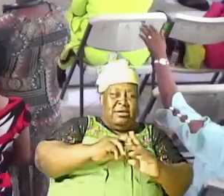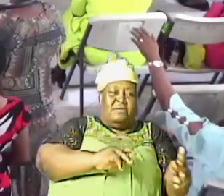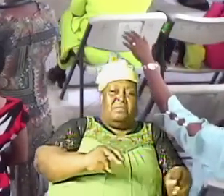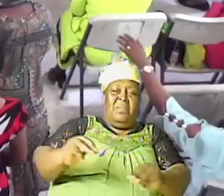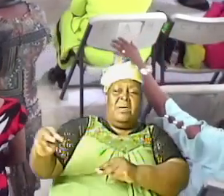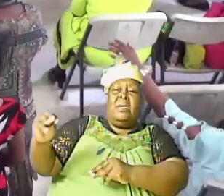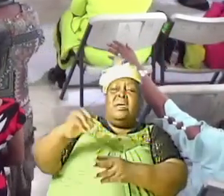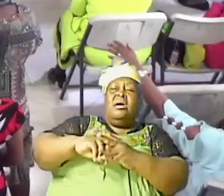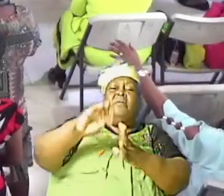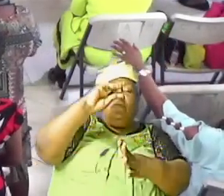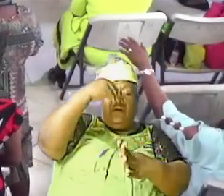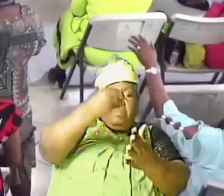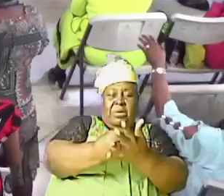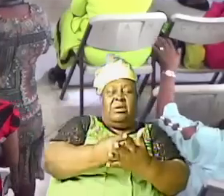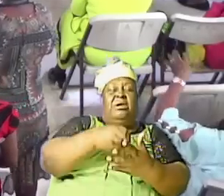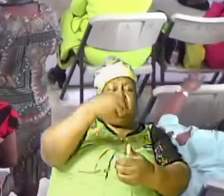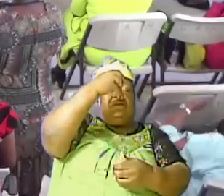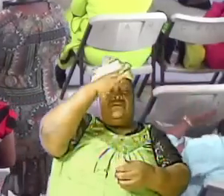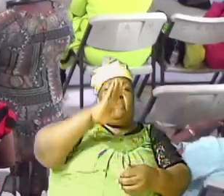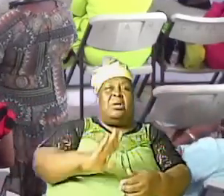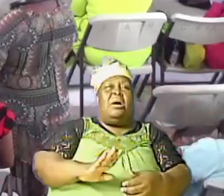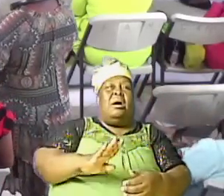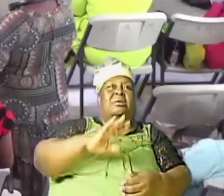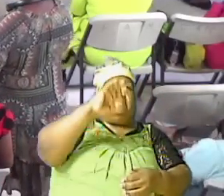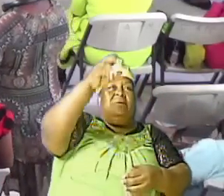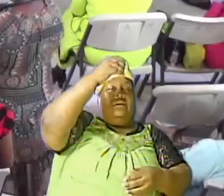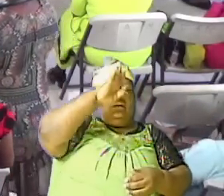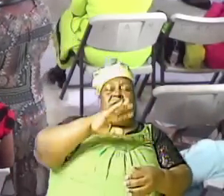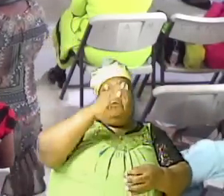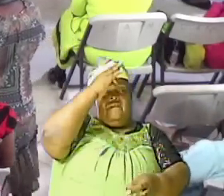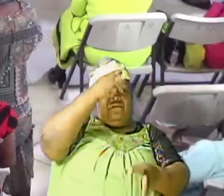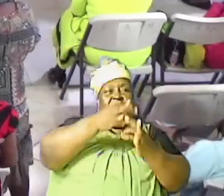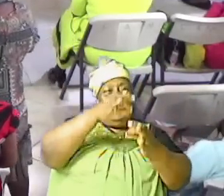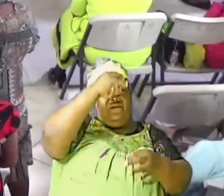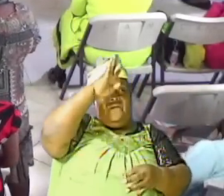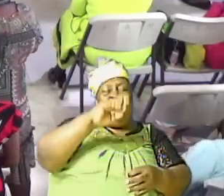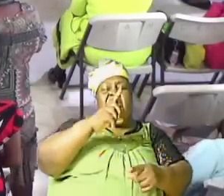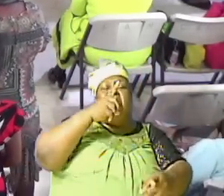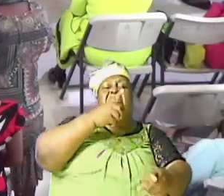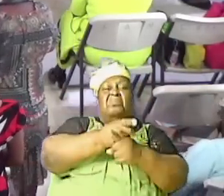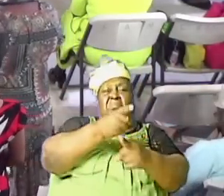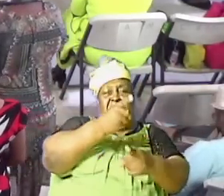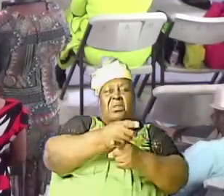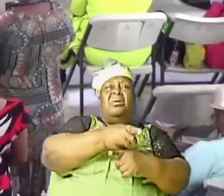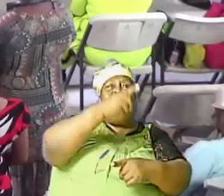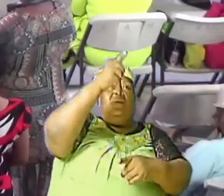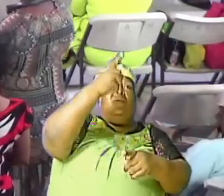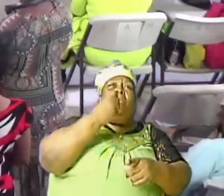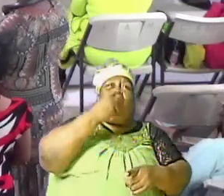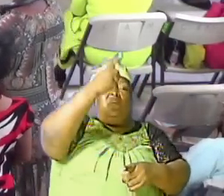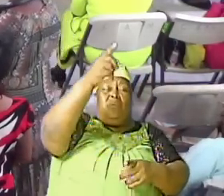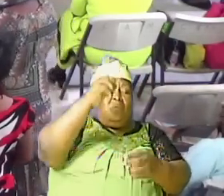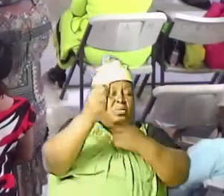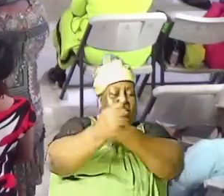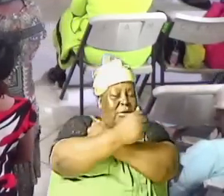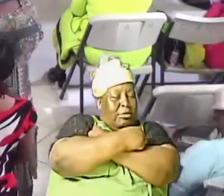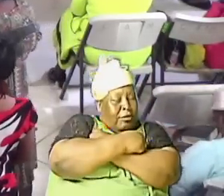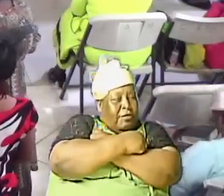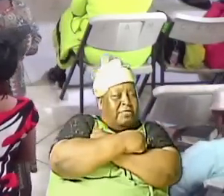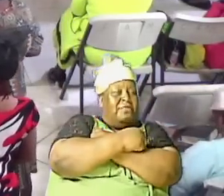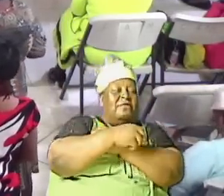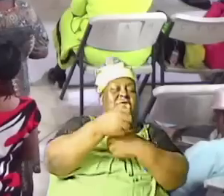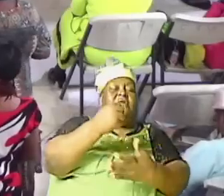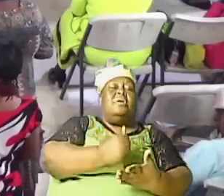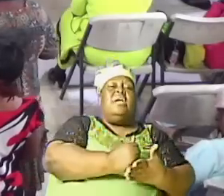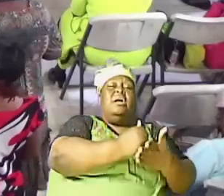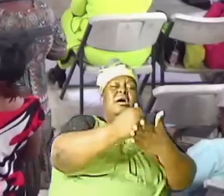in obedience, oh God. God, you're a faithful God and you correct those who you love. And God, help us, oh God, to